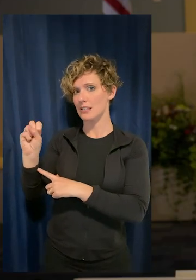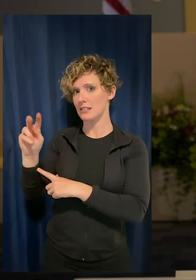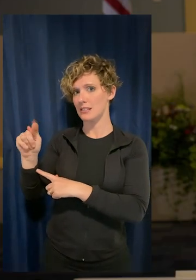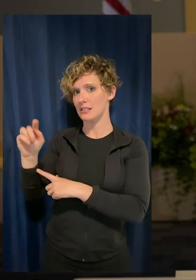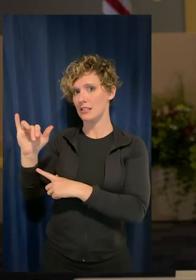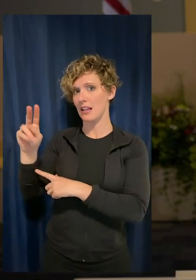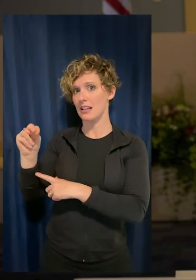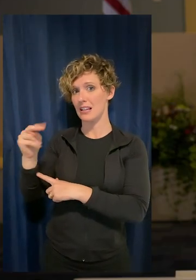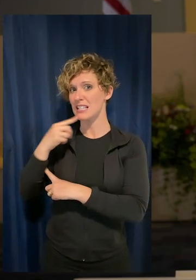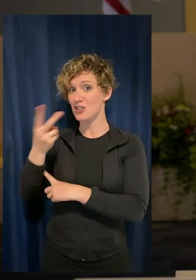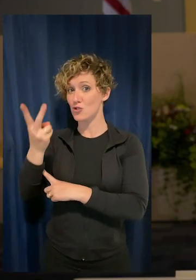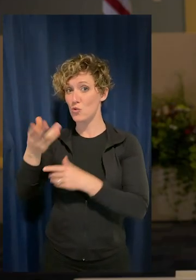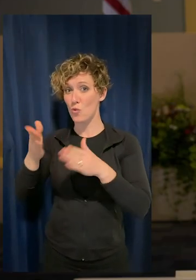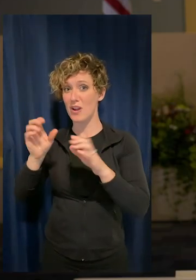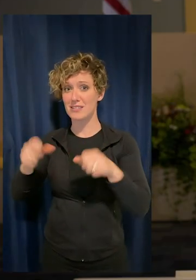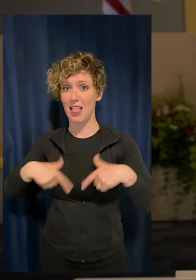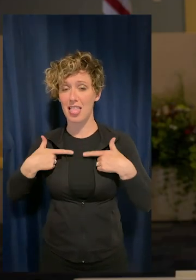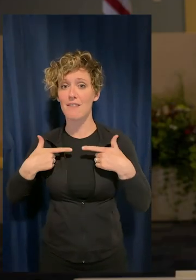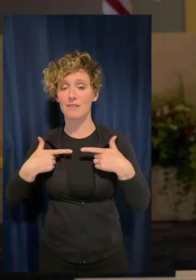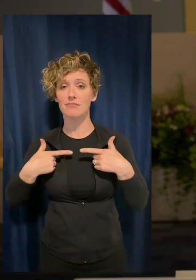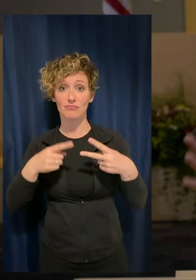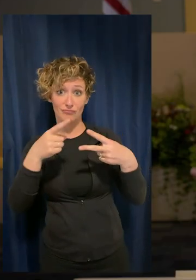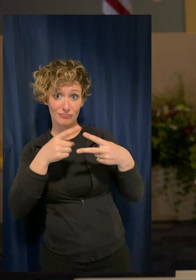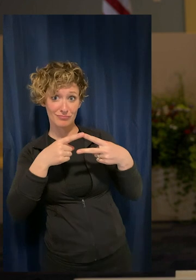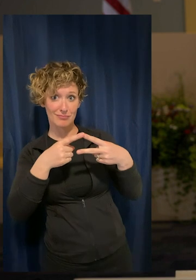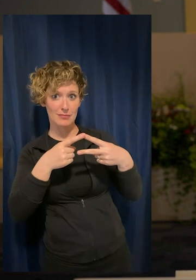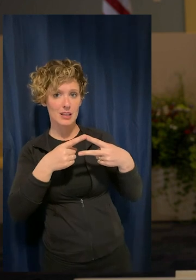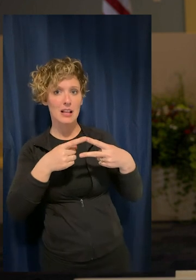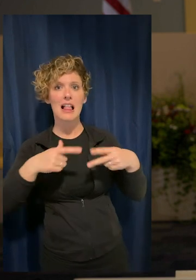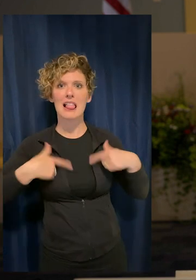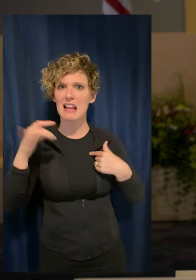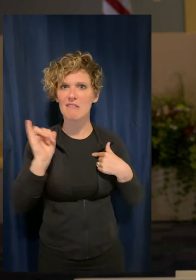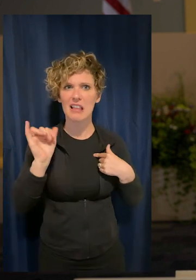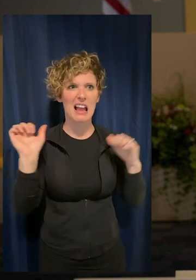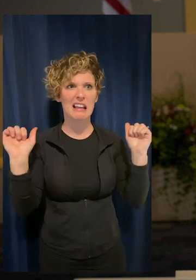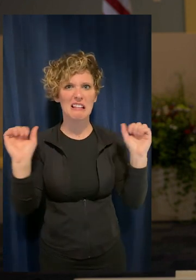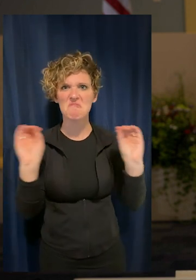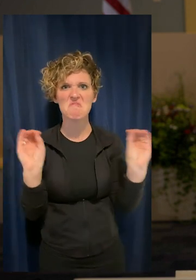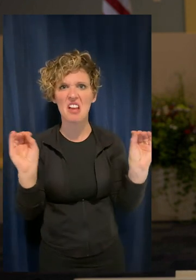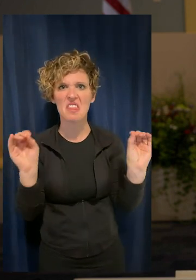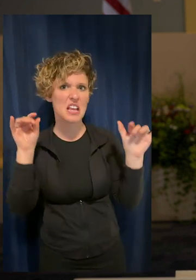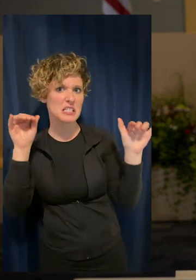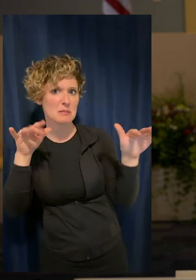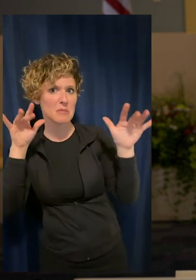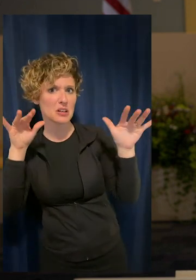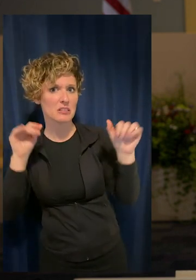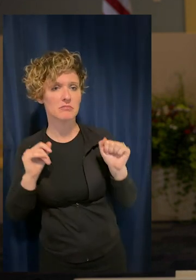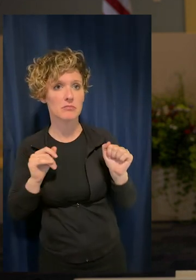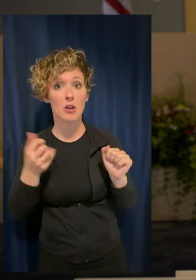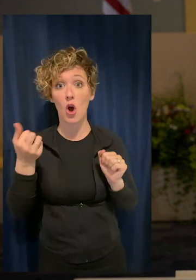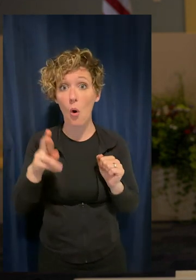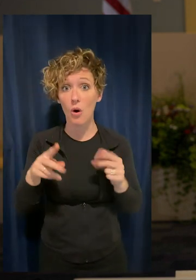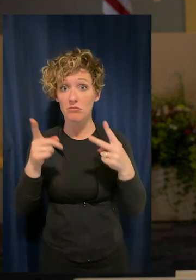though nothing is a miracle. The other is as though everything is a miracle. When life's storms come your